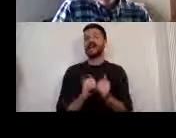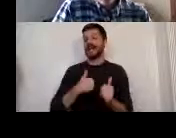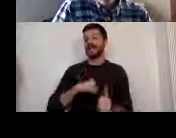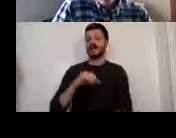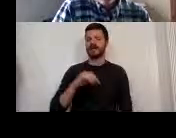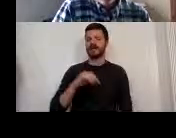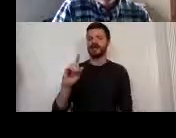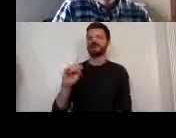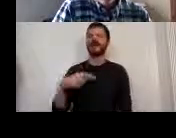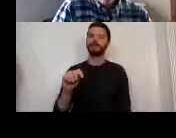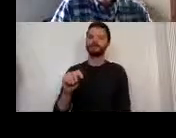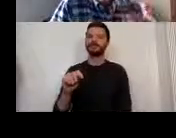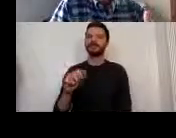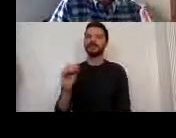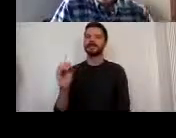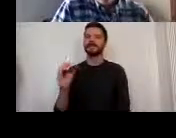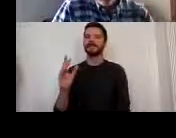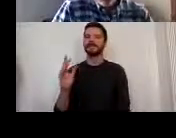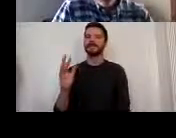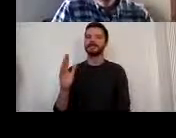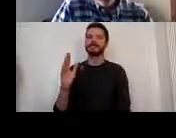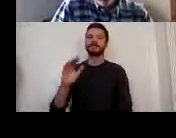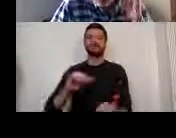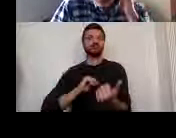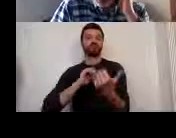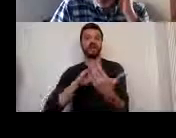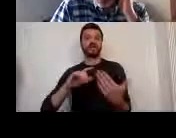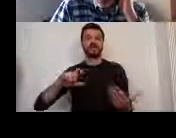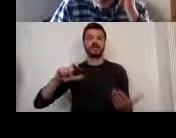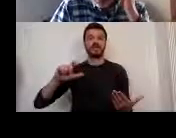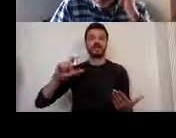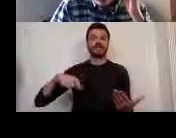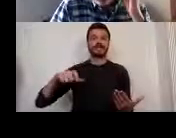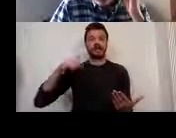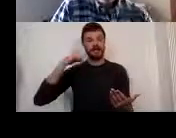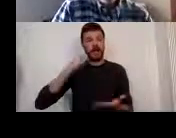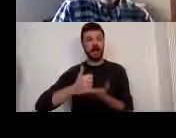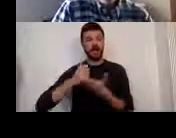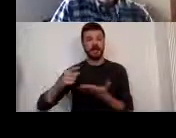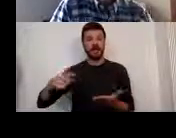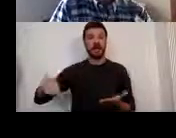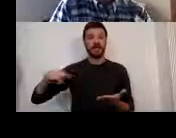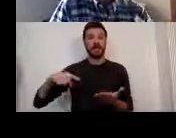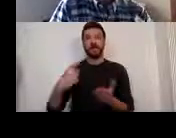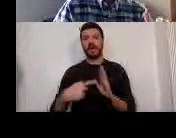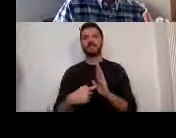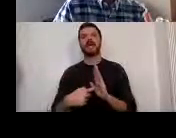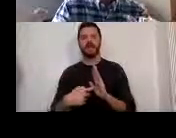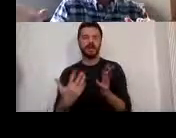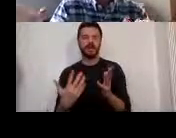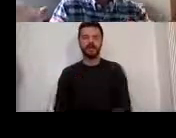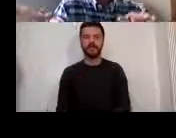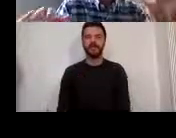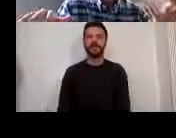to try to address those needs in a way that was helpful to them, just by way of one example, was as the issue of